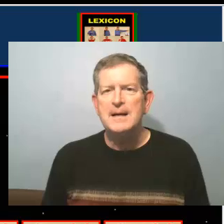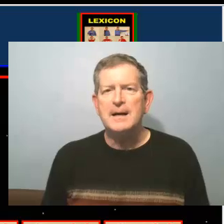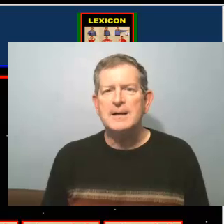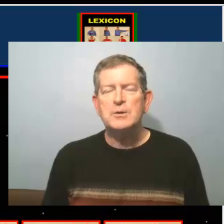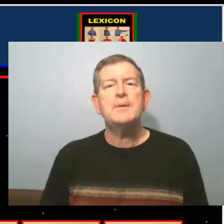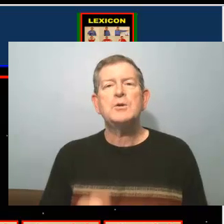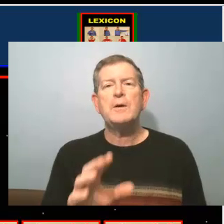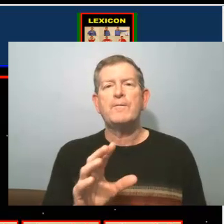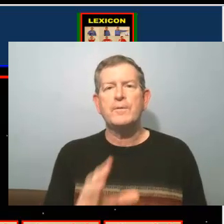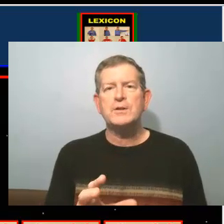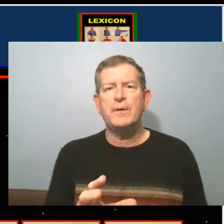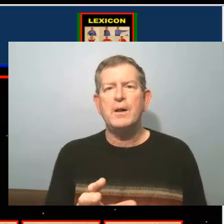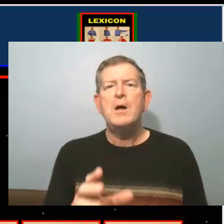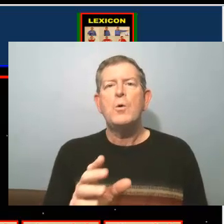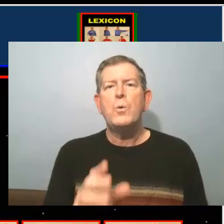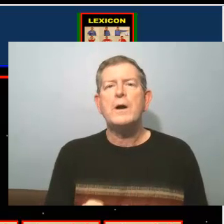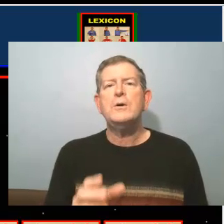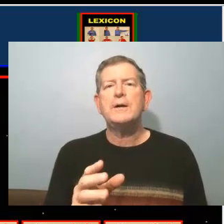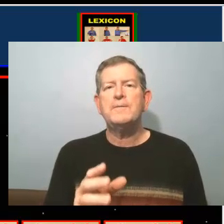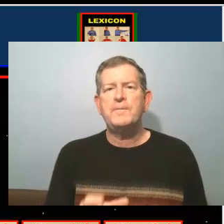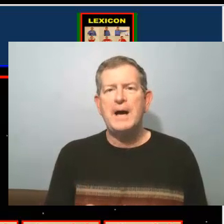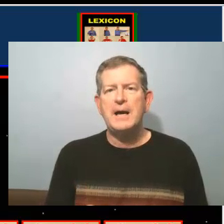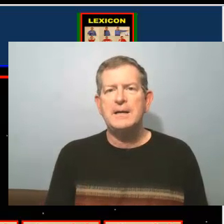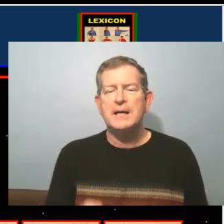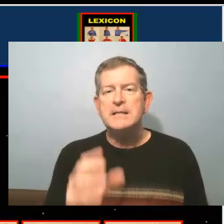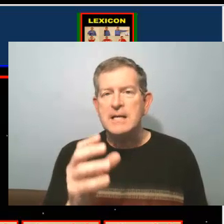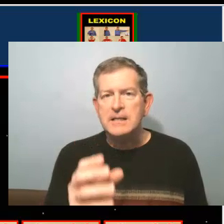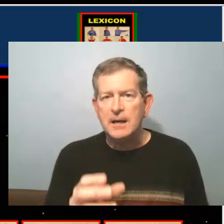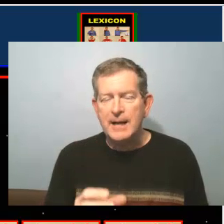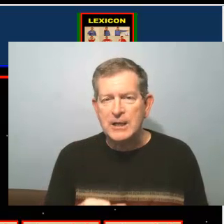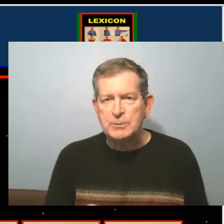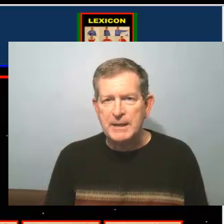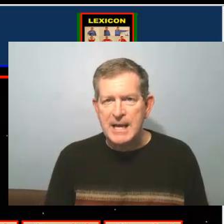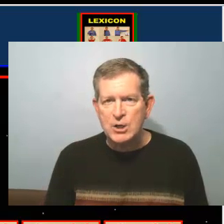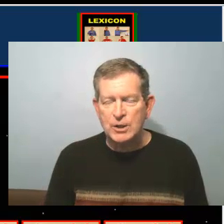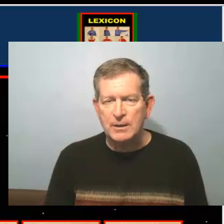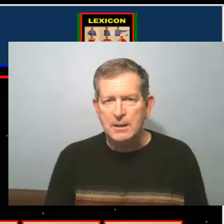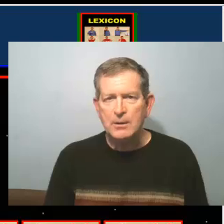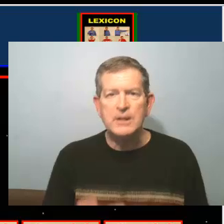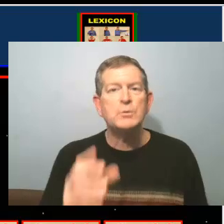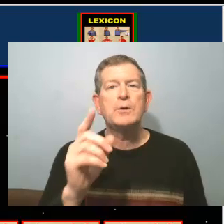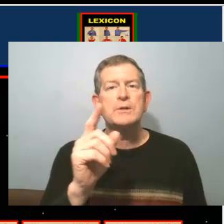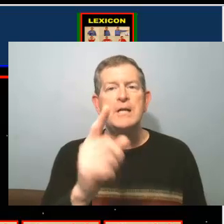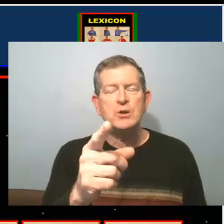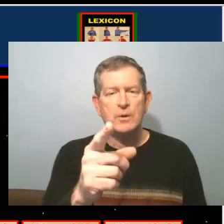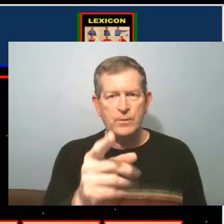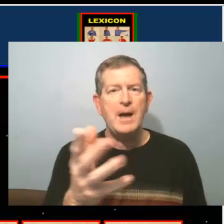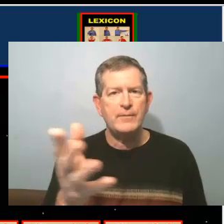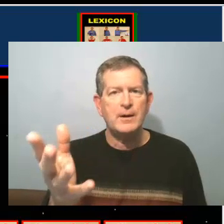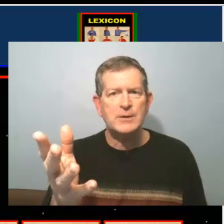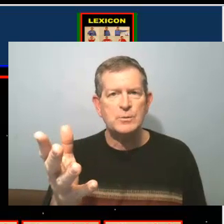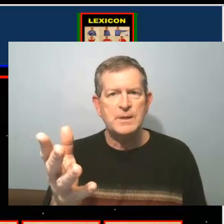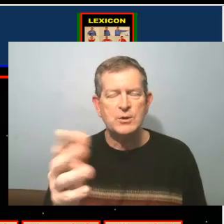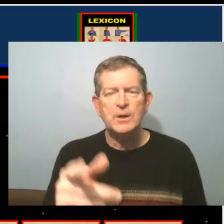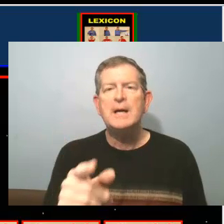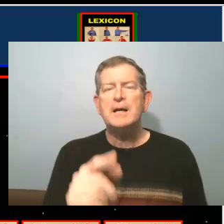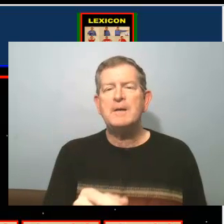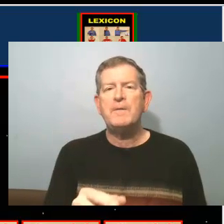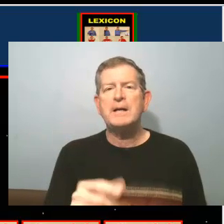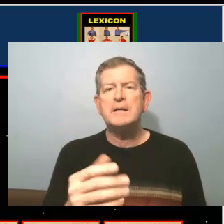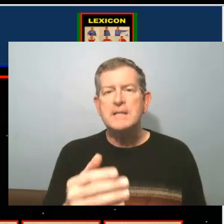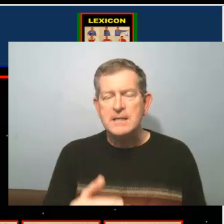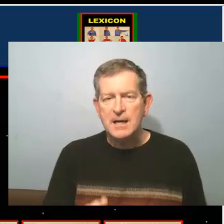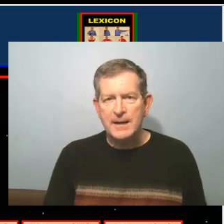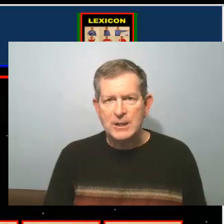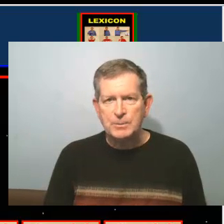war. So let me show you first of all where you can find a detailed explanation, or at least where your teacher, if you have a classroom teacher,